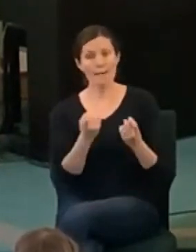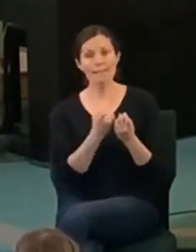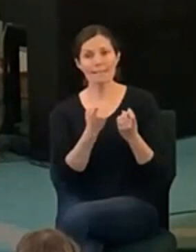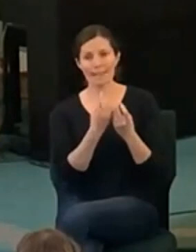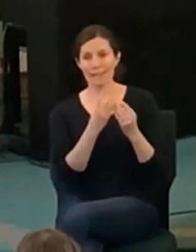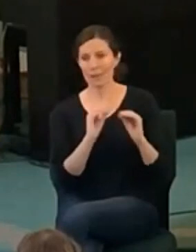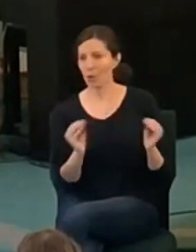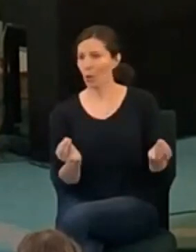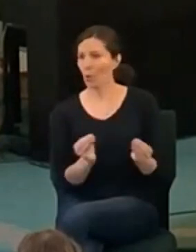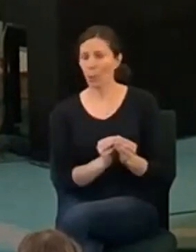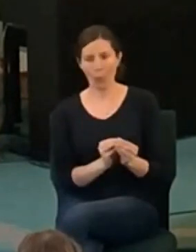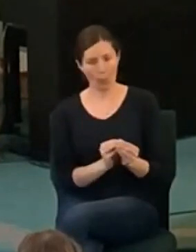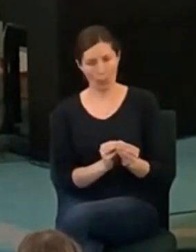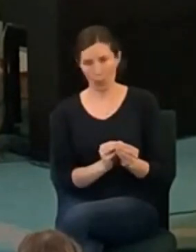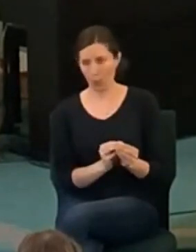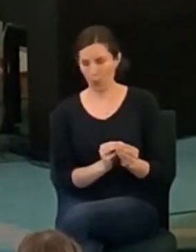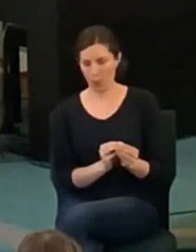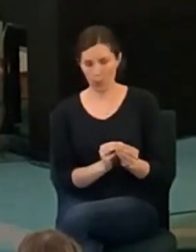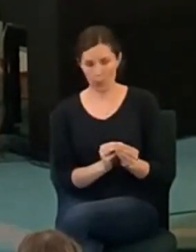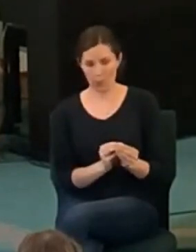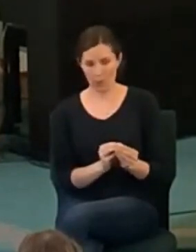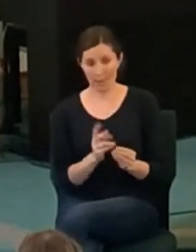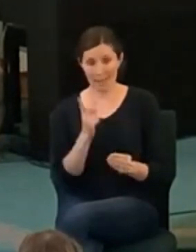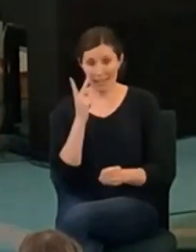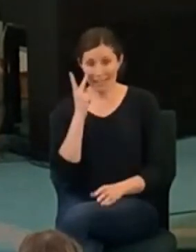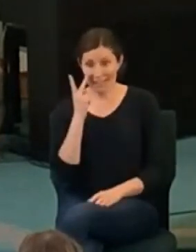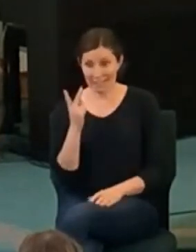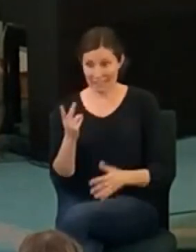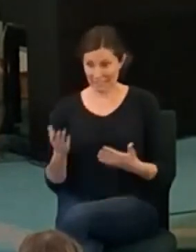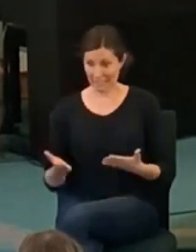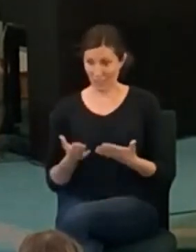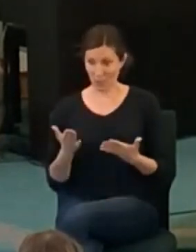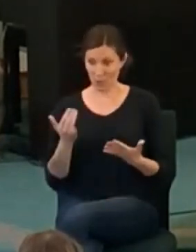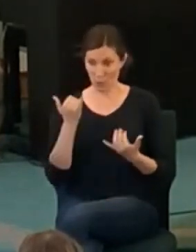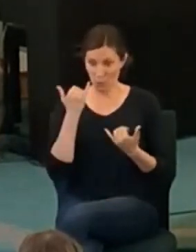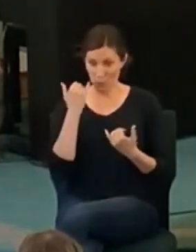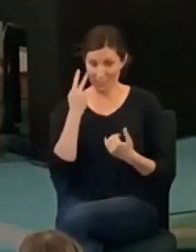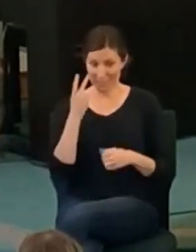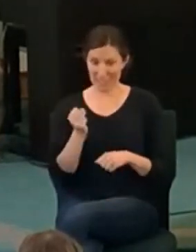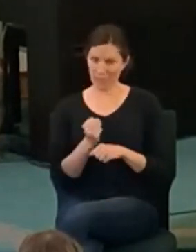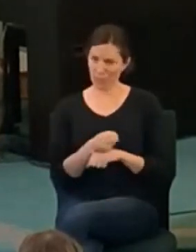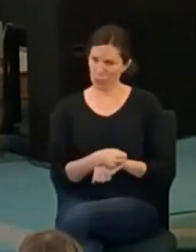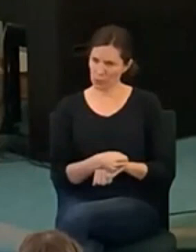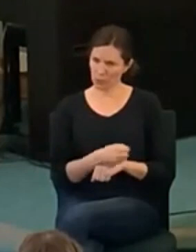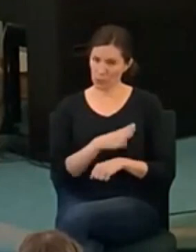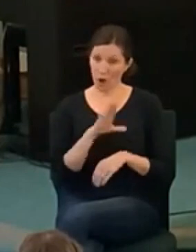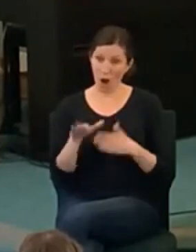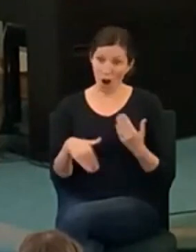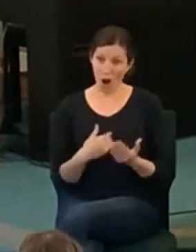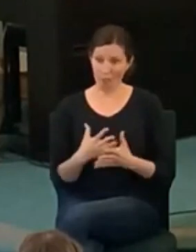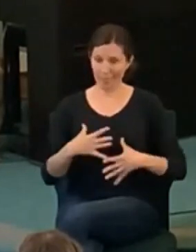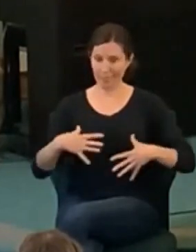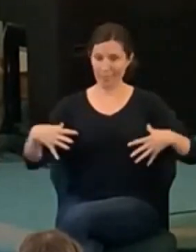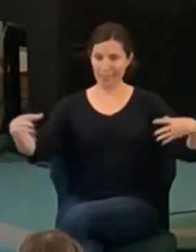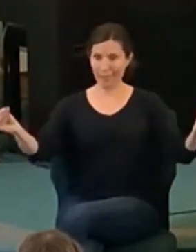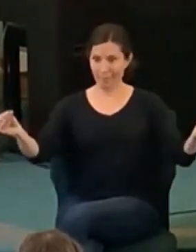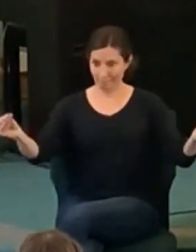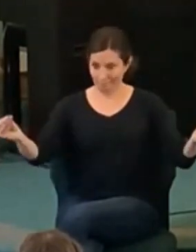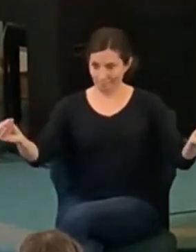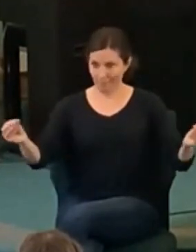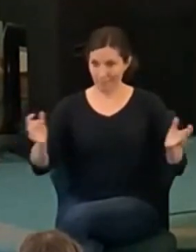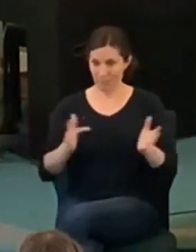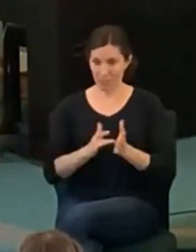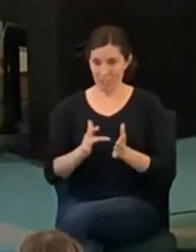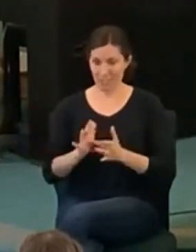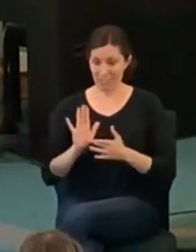you?" She said, "No one, Lord." And Jesus said, "I do not condemn you either.